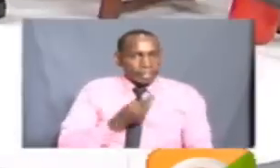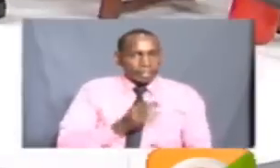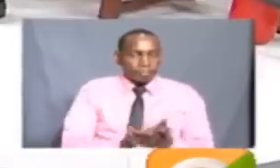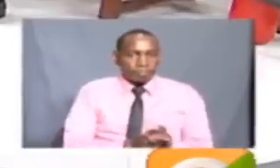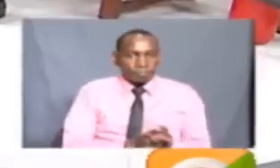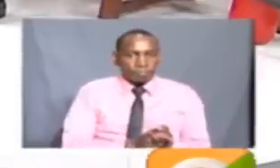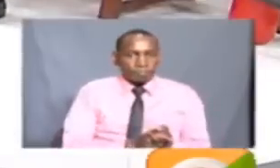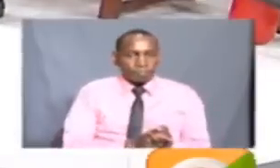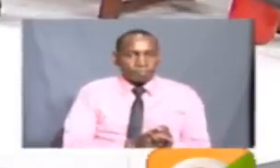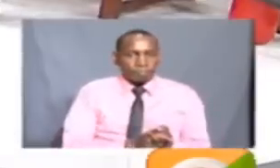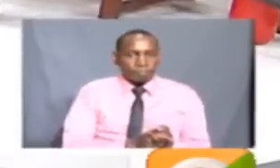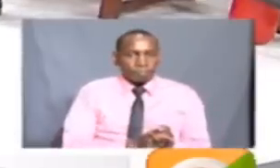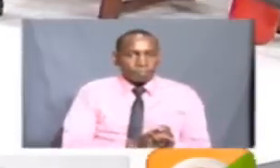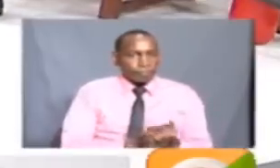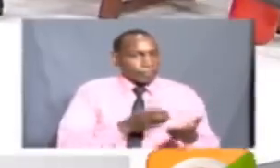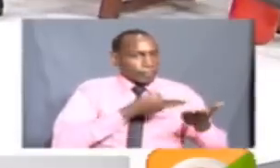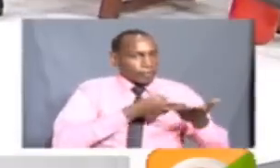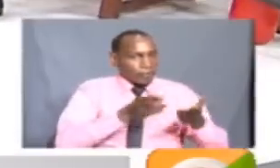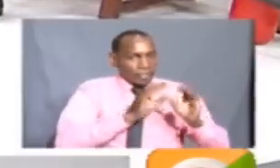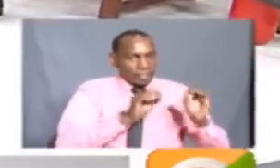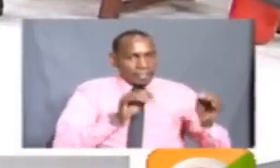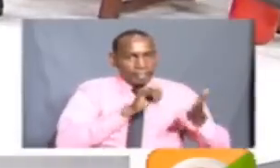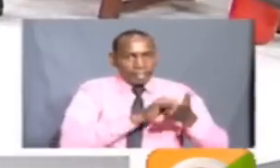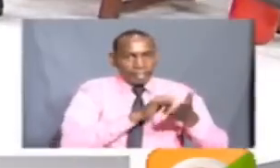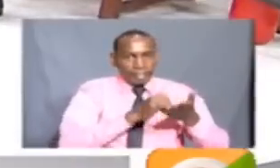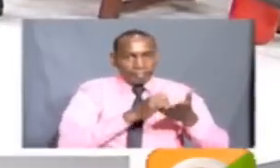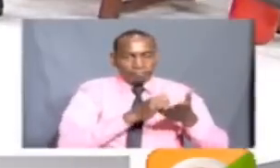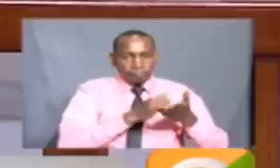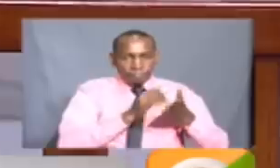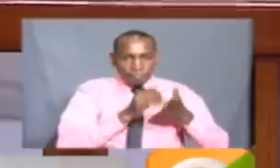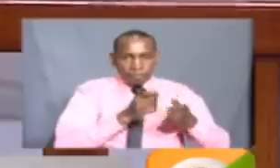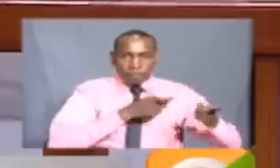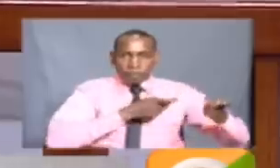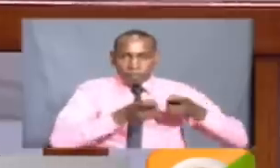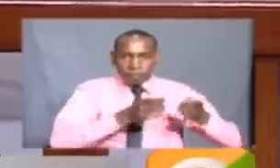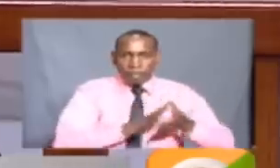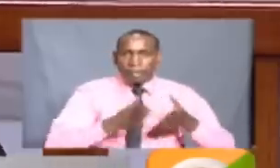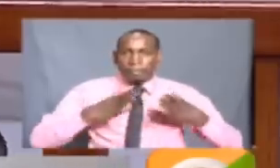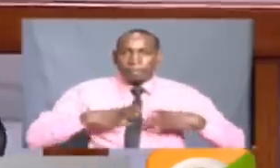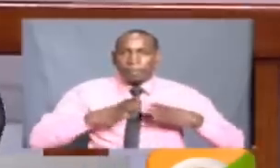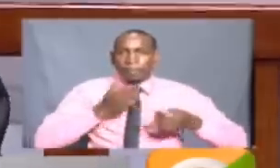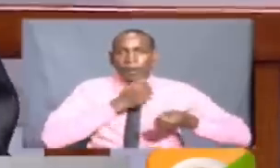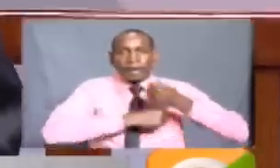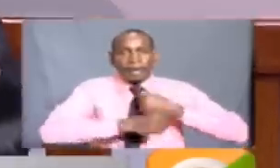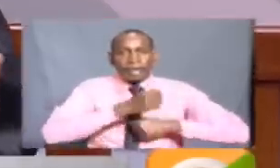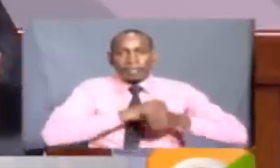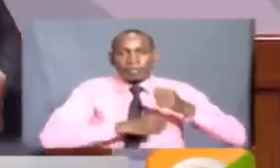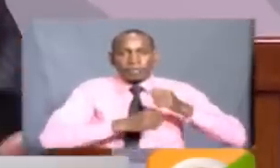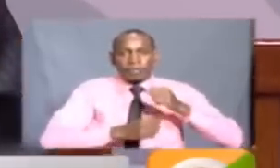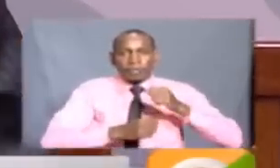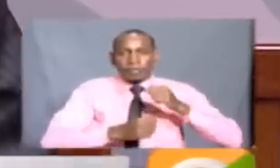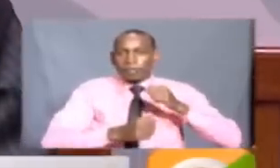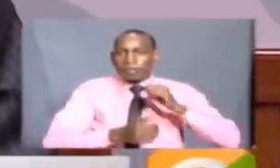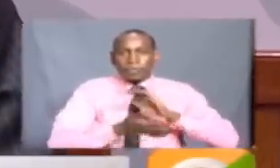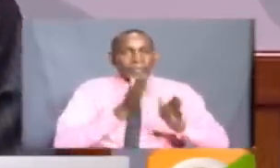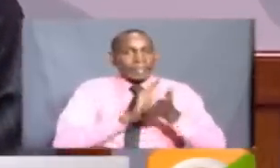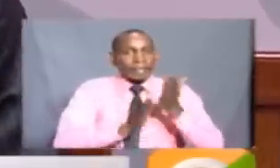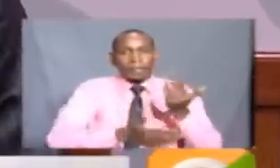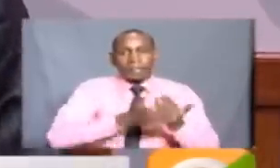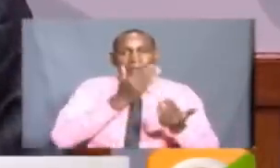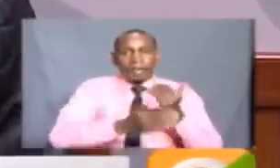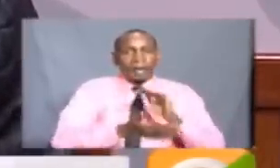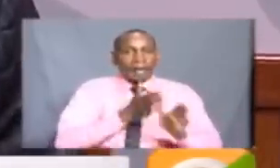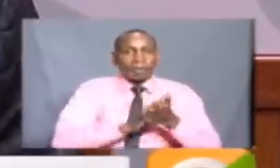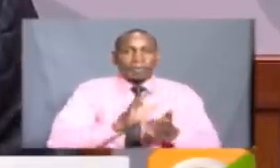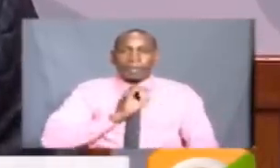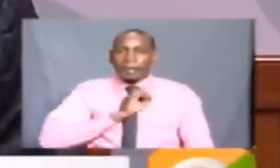Impunity. Impunity has taken root. And people can do things with abject abandon, with no fear